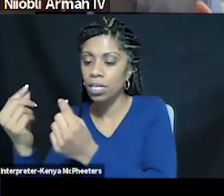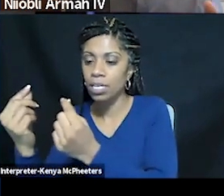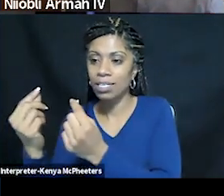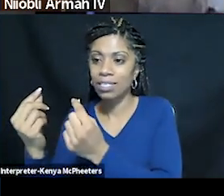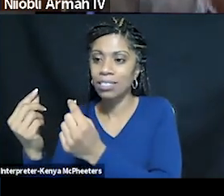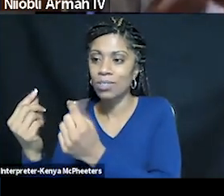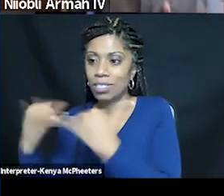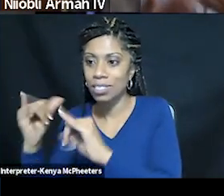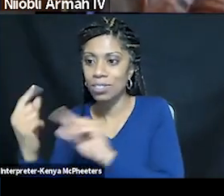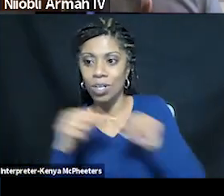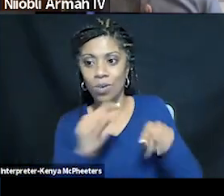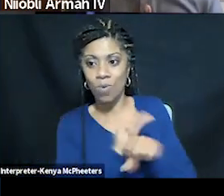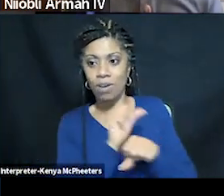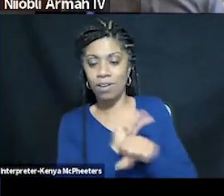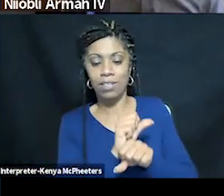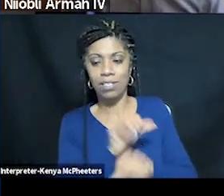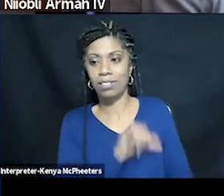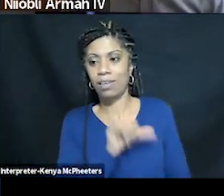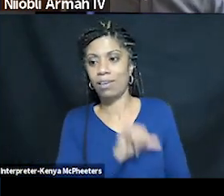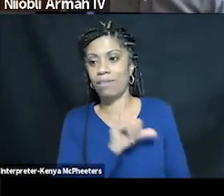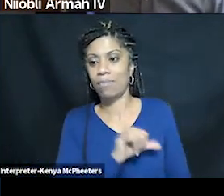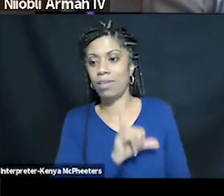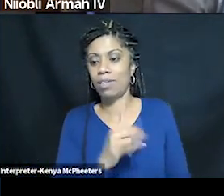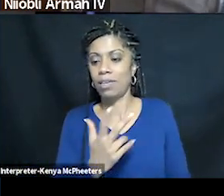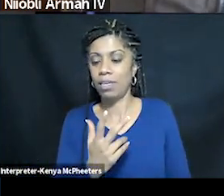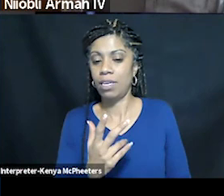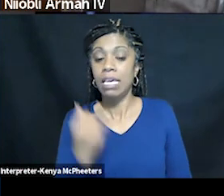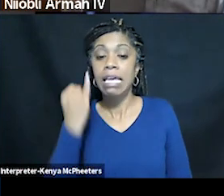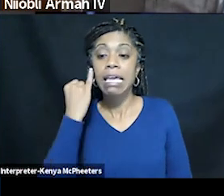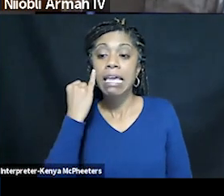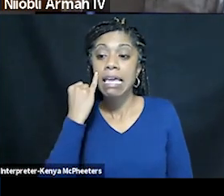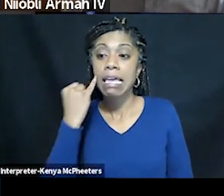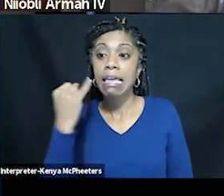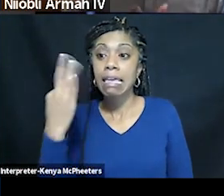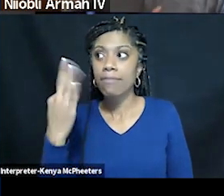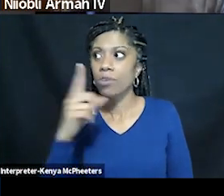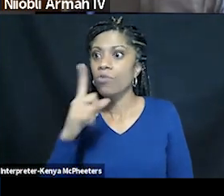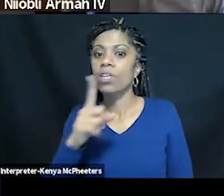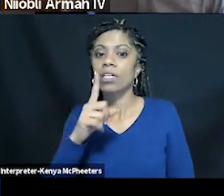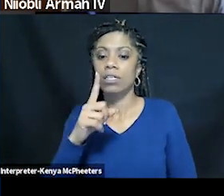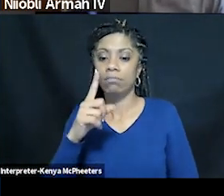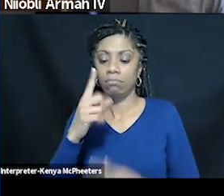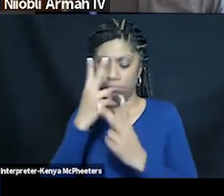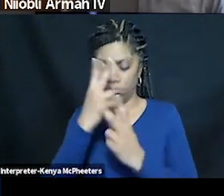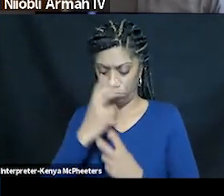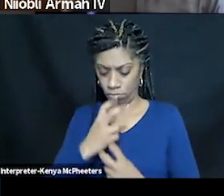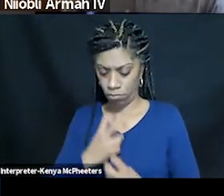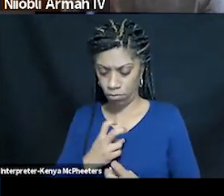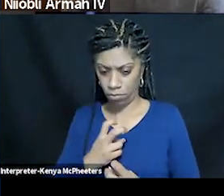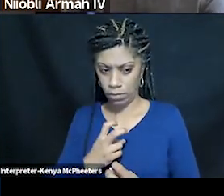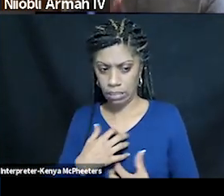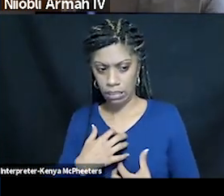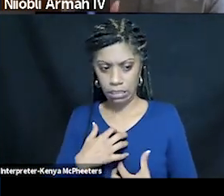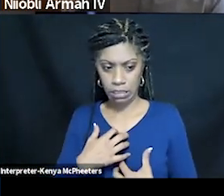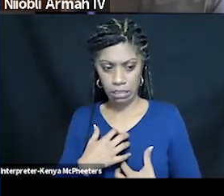equity continuum and you've done the internal work, then you should ask yourself, where have I caused harm? How am I approaching my colleagues? How